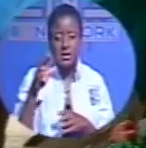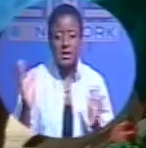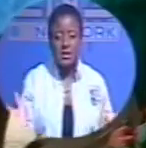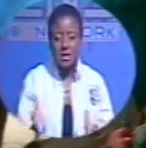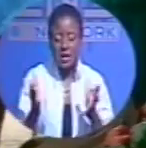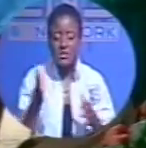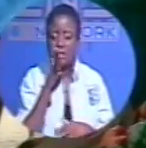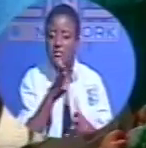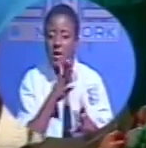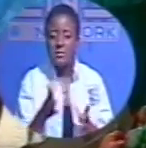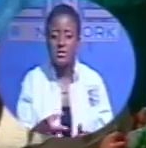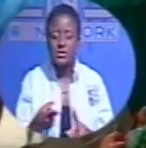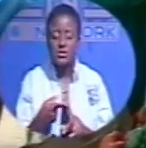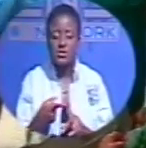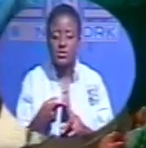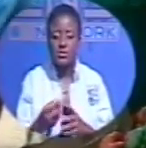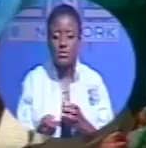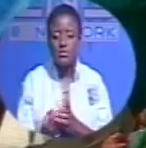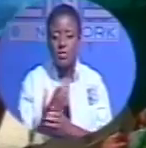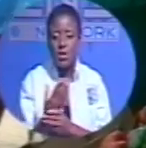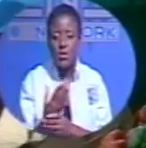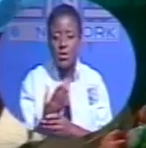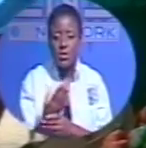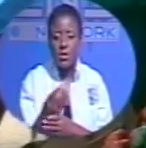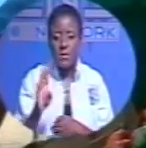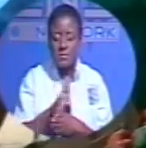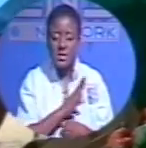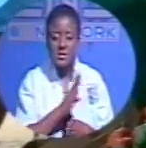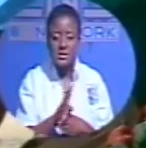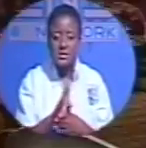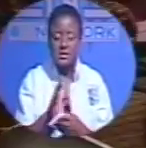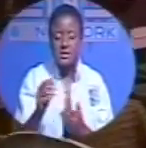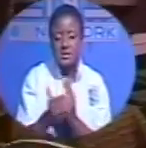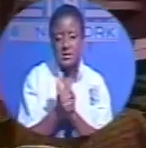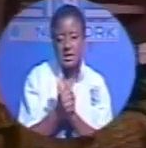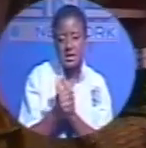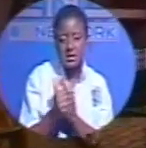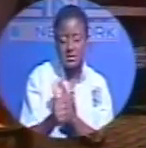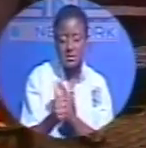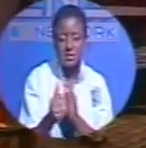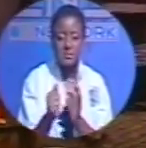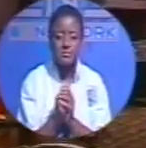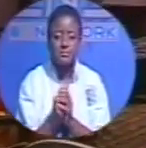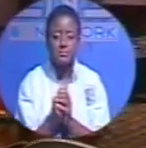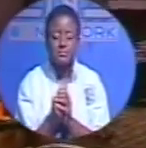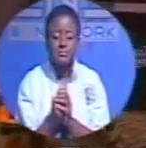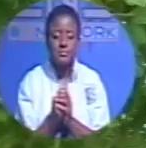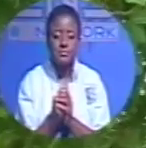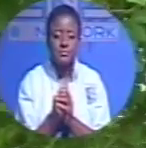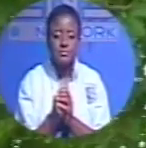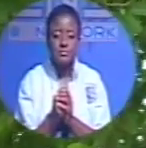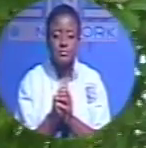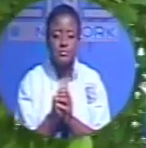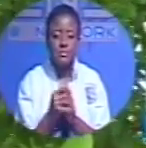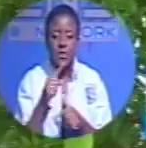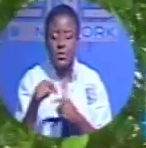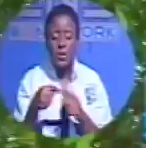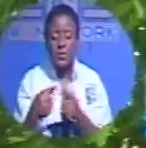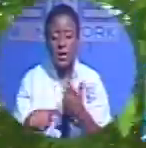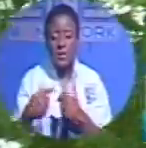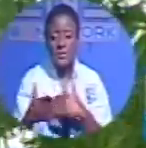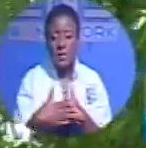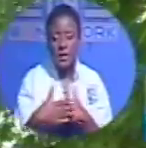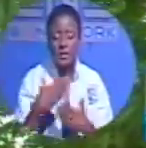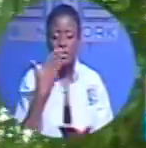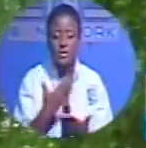skills, fertilizing their talents with added confidence and aggressiveness. Carla Palmer, ZNS News. When we come back,